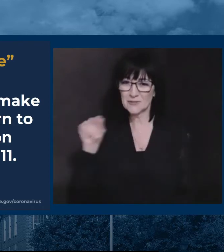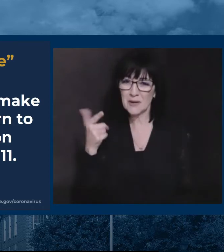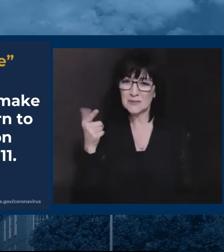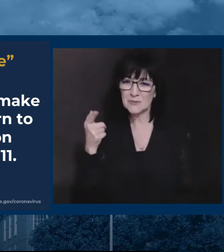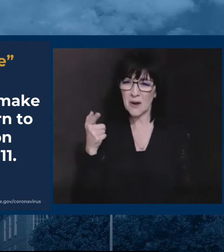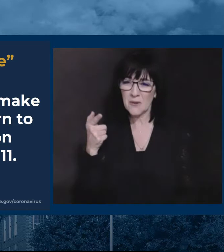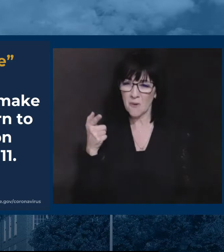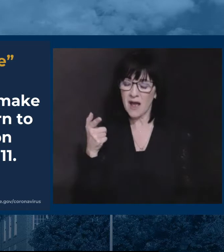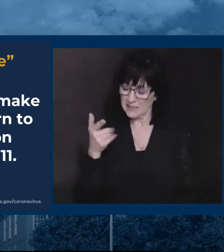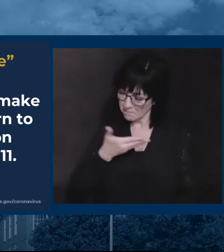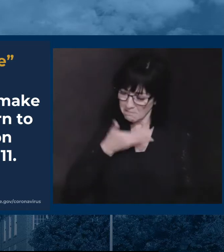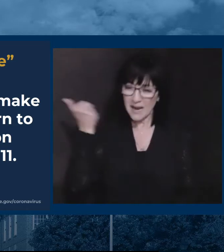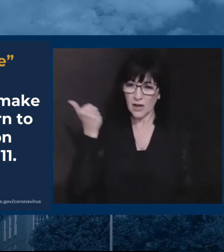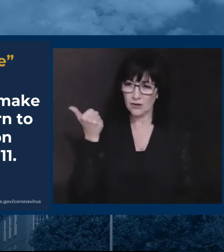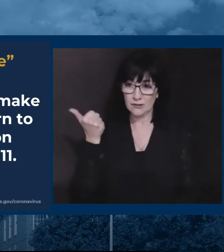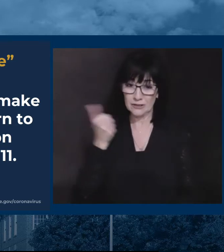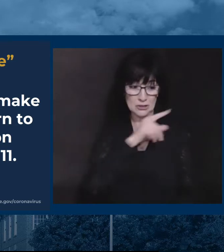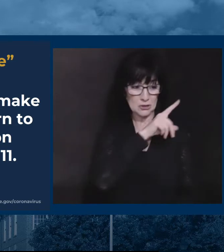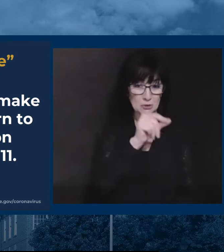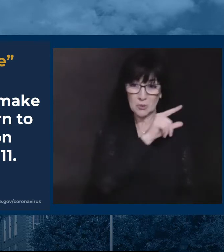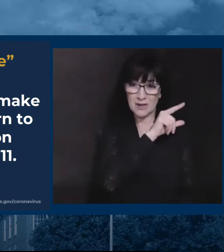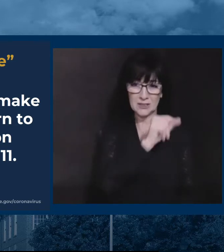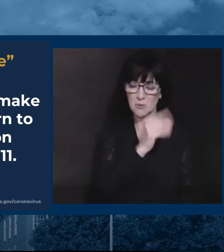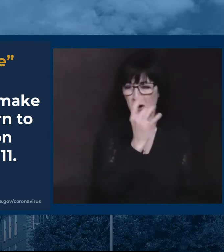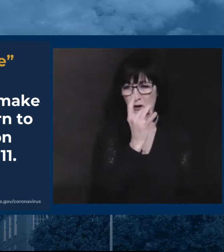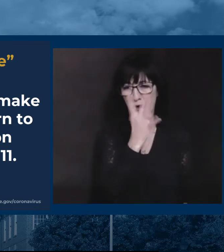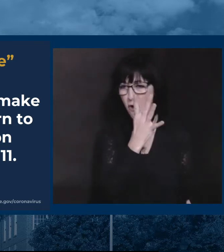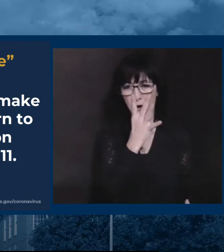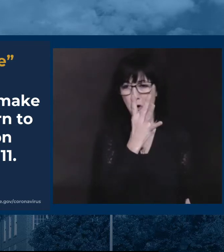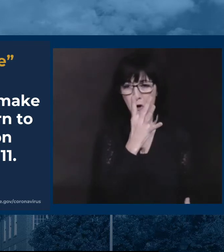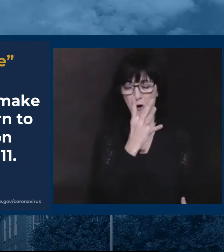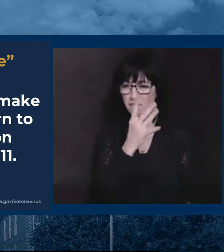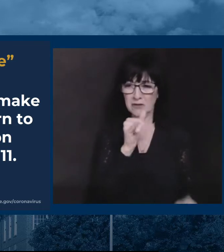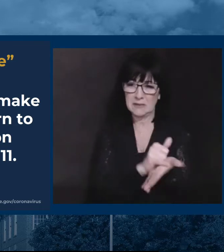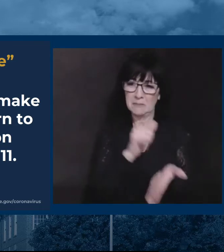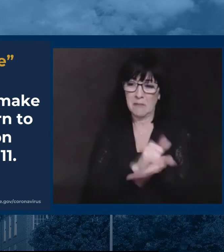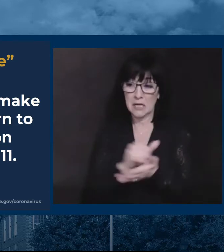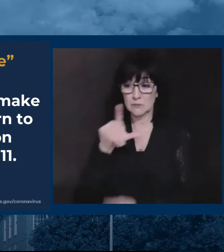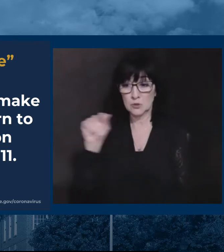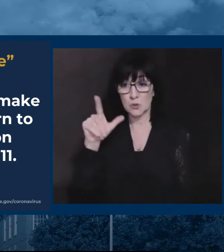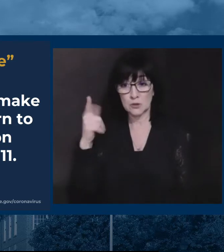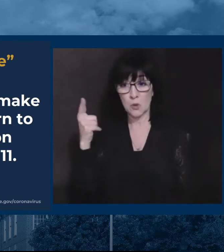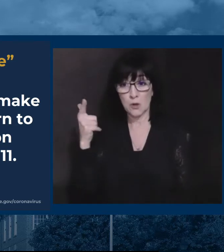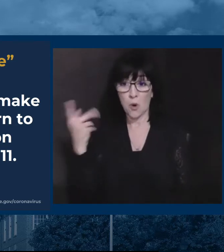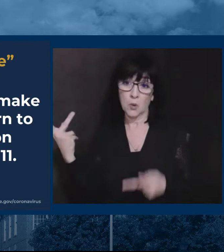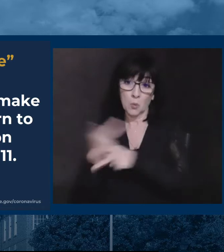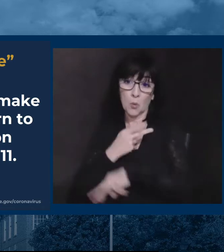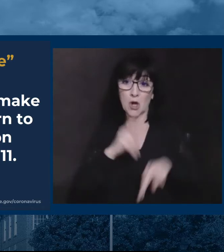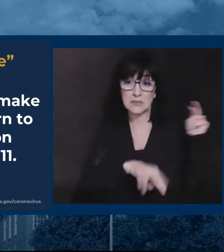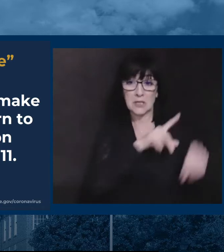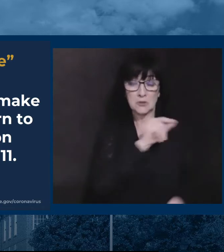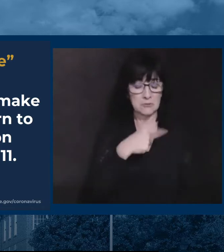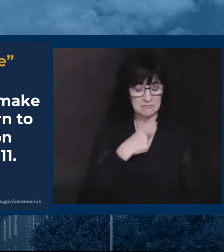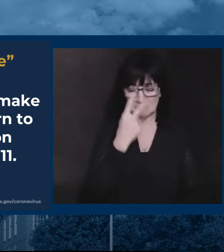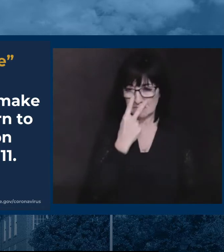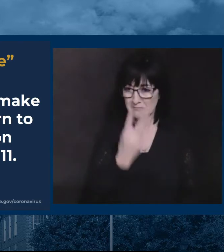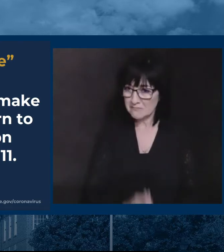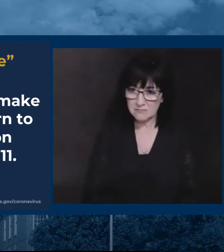2020 with the COVID-19 pandemic, a situation that none of us have experienced in our